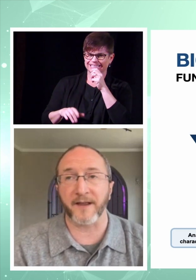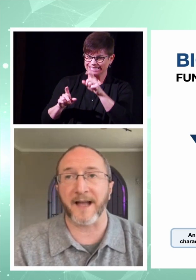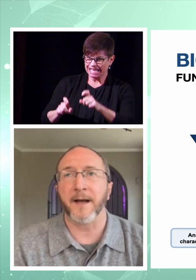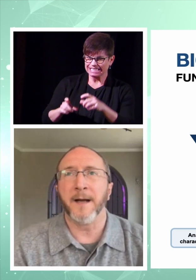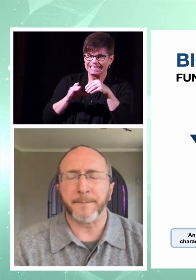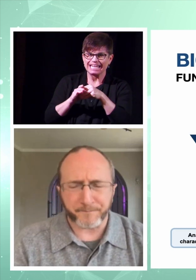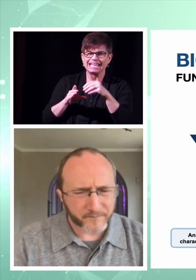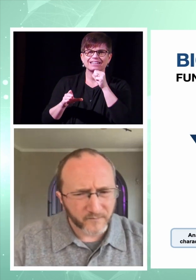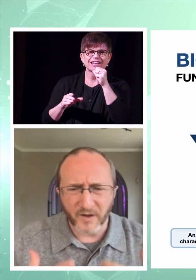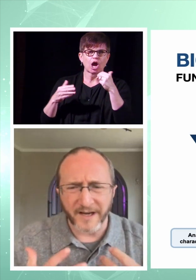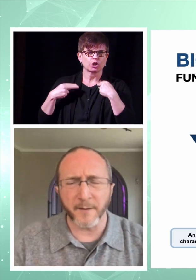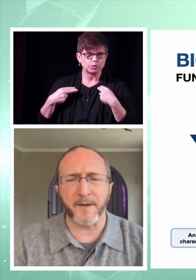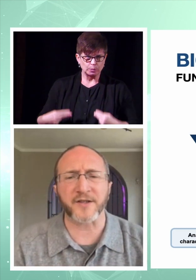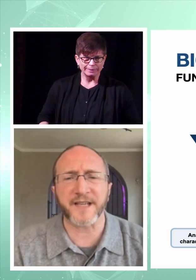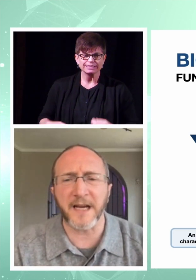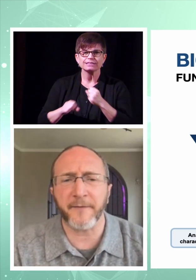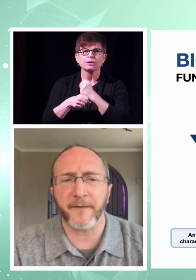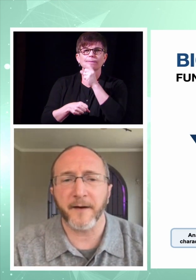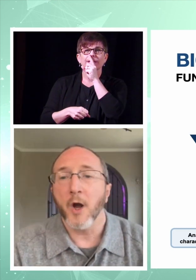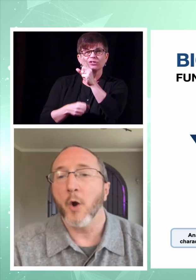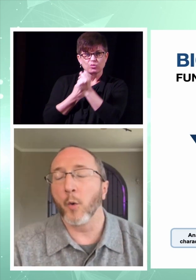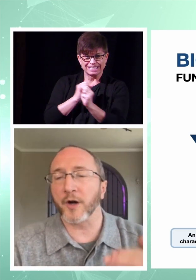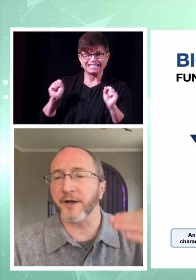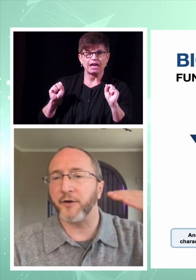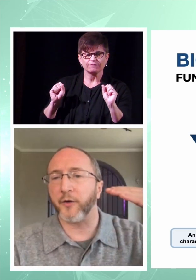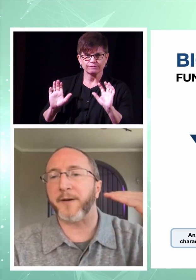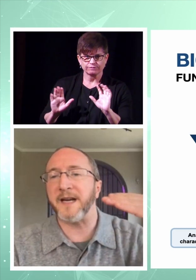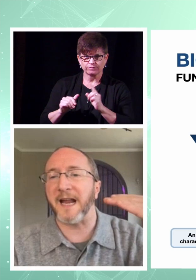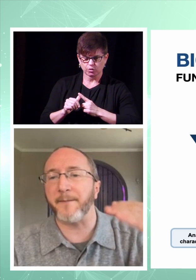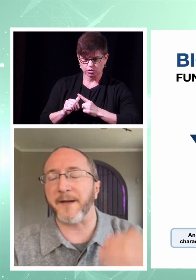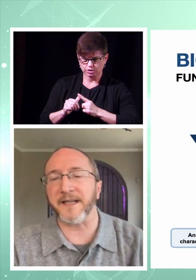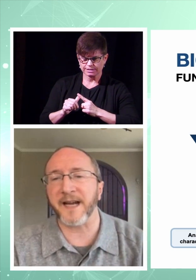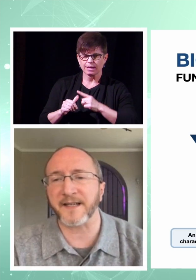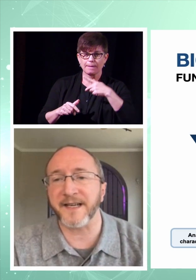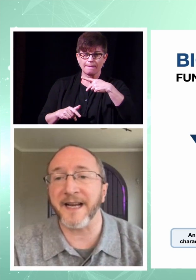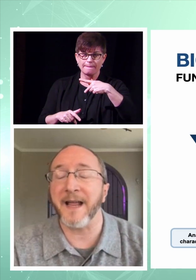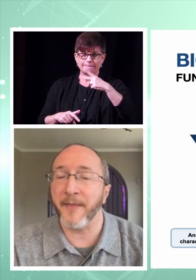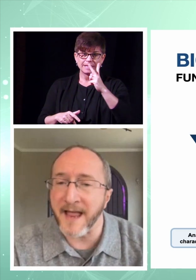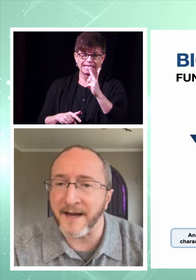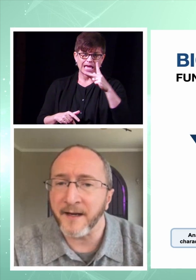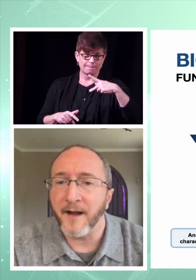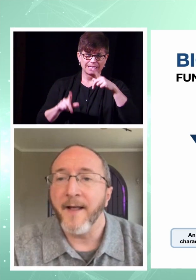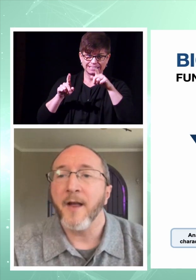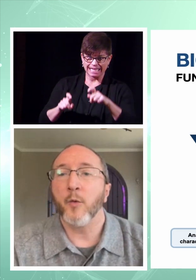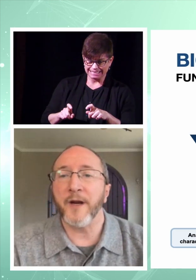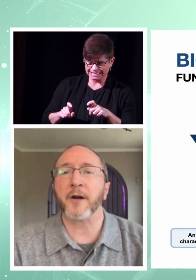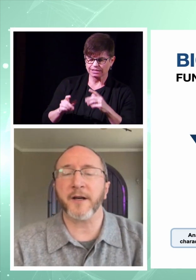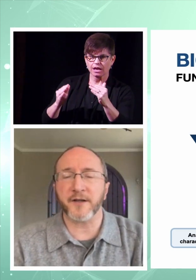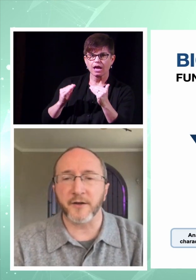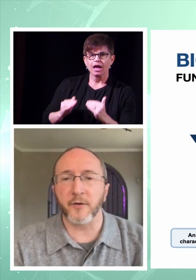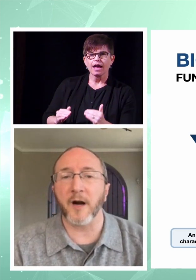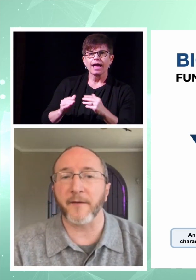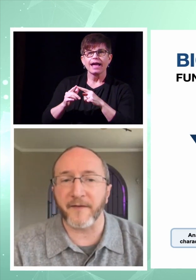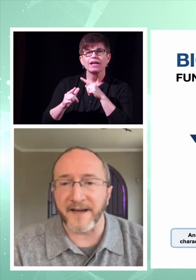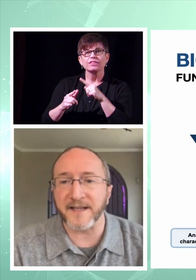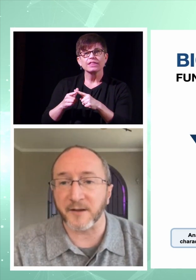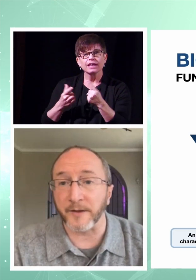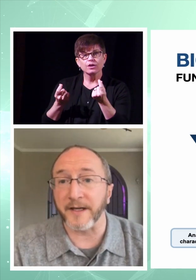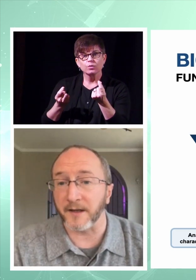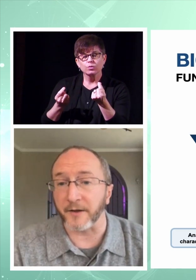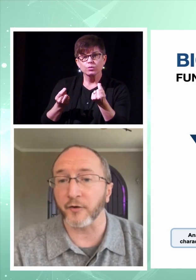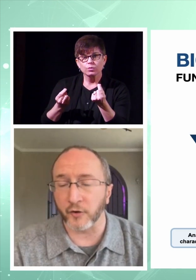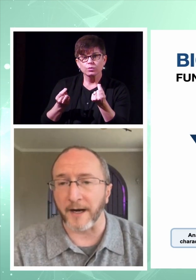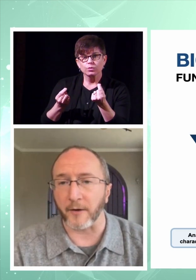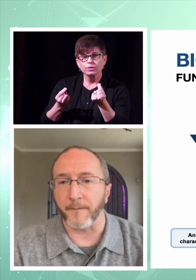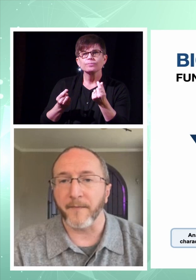make sure that it appears safe. We're going to do PK/PD testing, and then we are going to do a phase